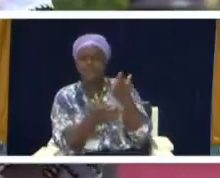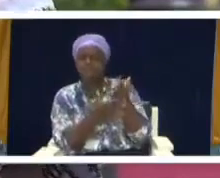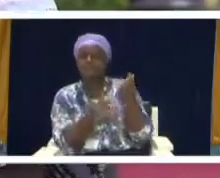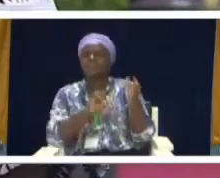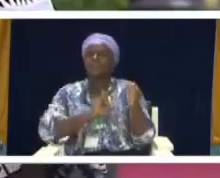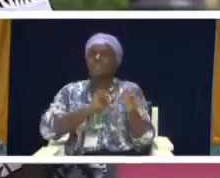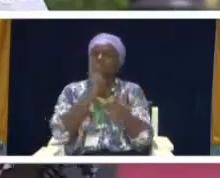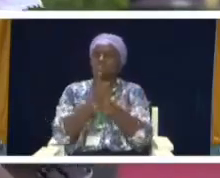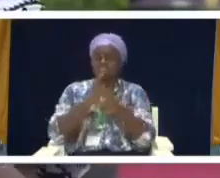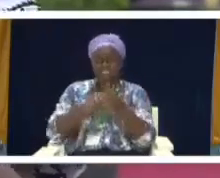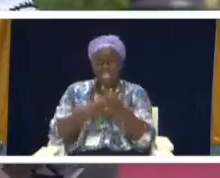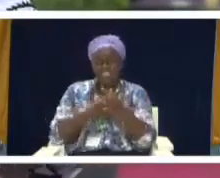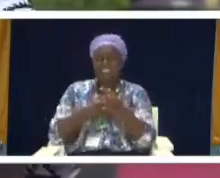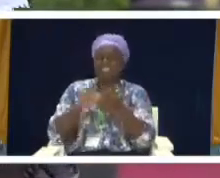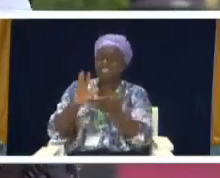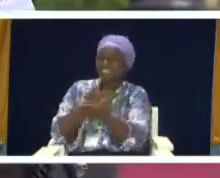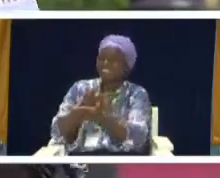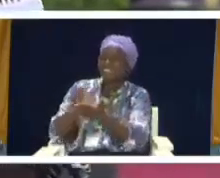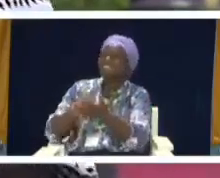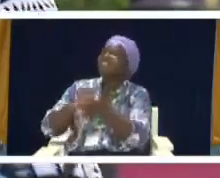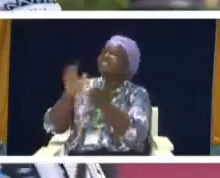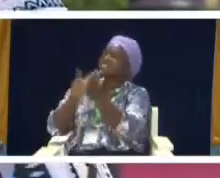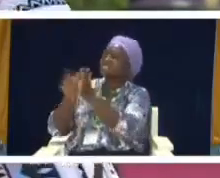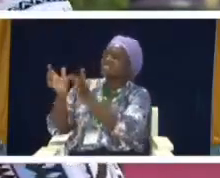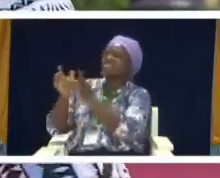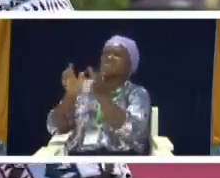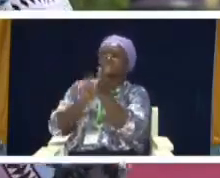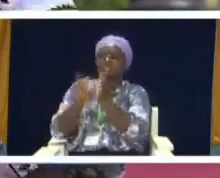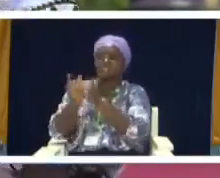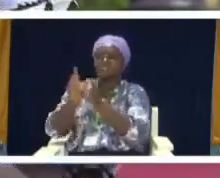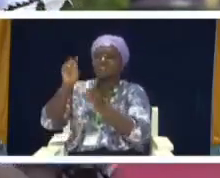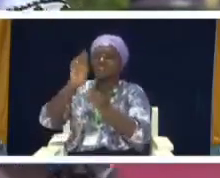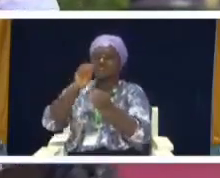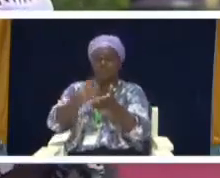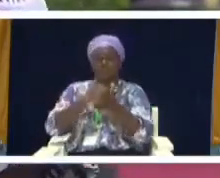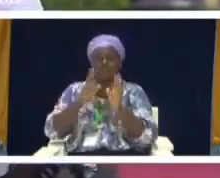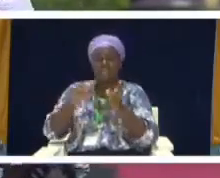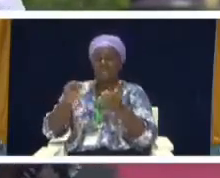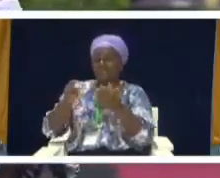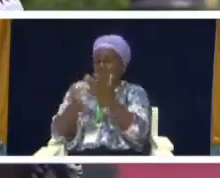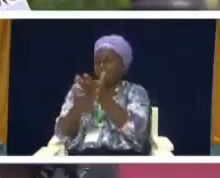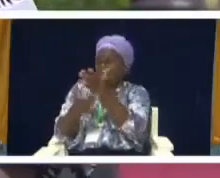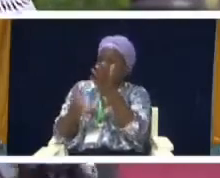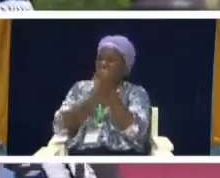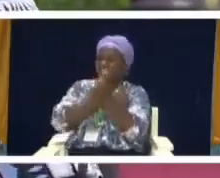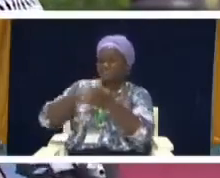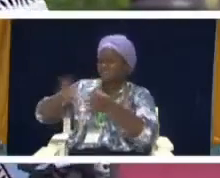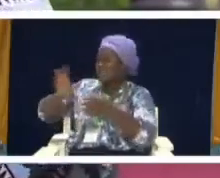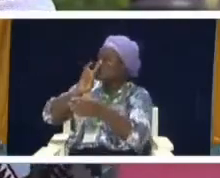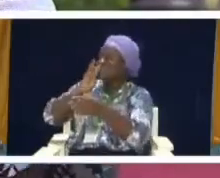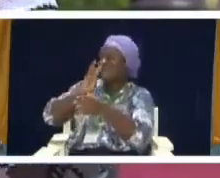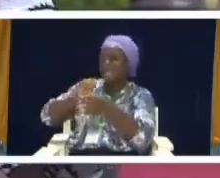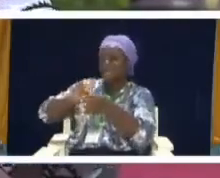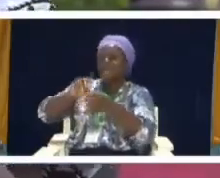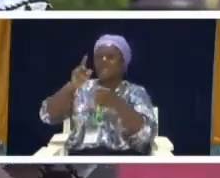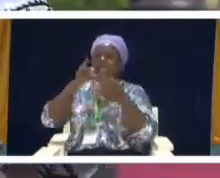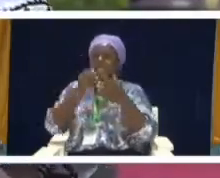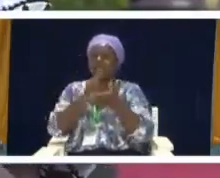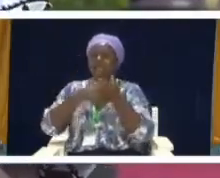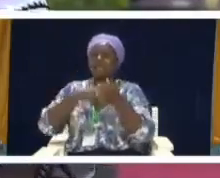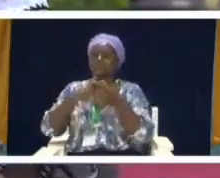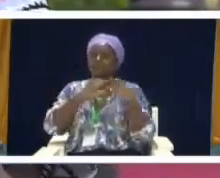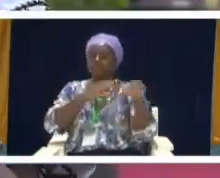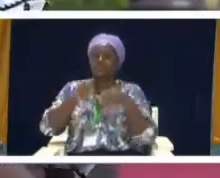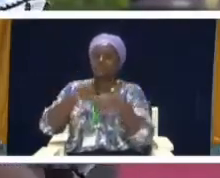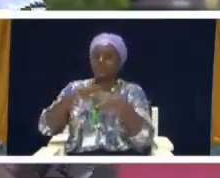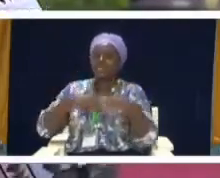Jesuo, Jesuo, iwa lolo mi ate jeba mita ye mishe. At the point, I brought out my phone. I felt I was going